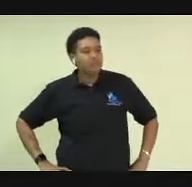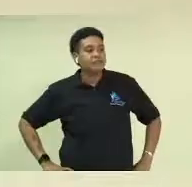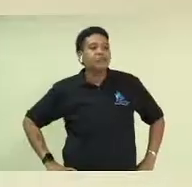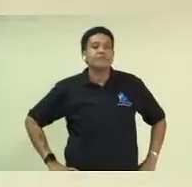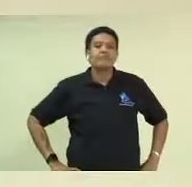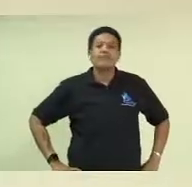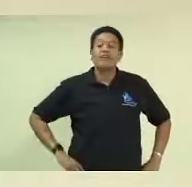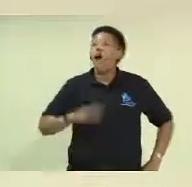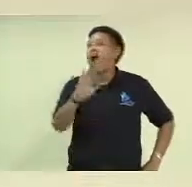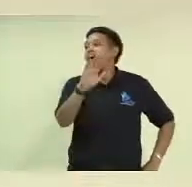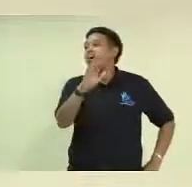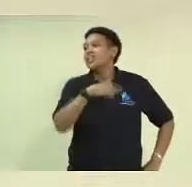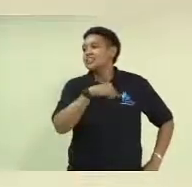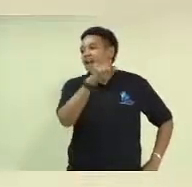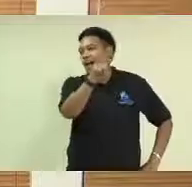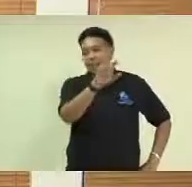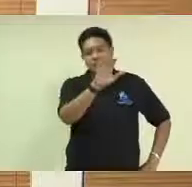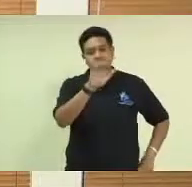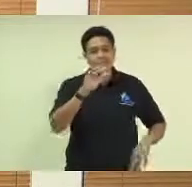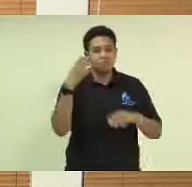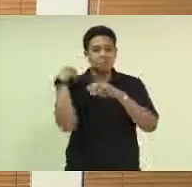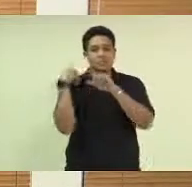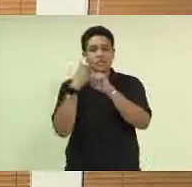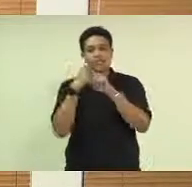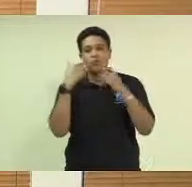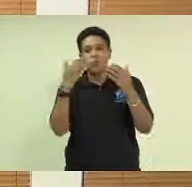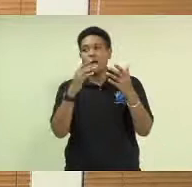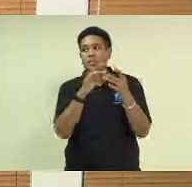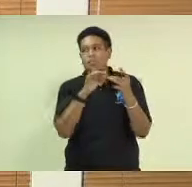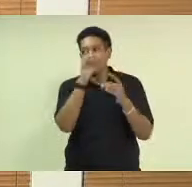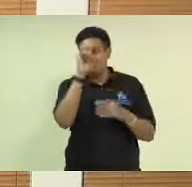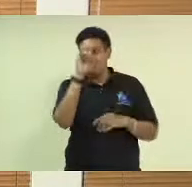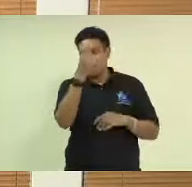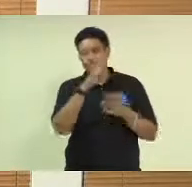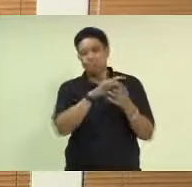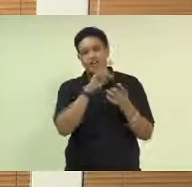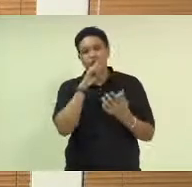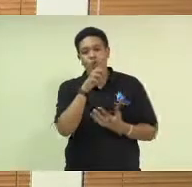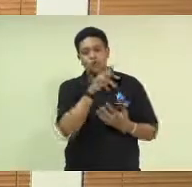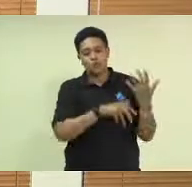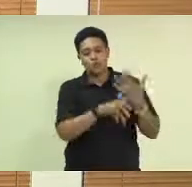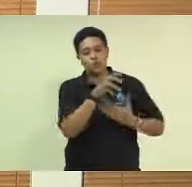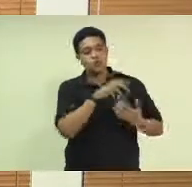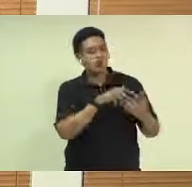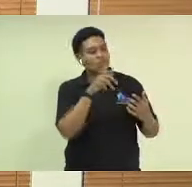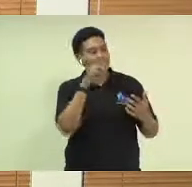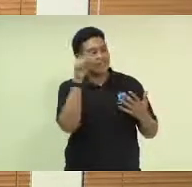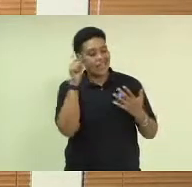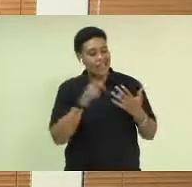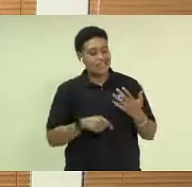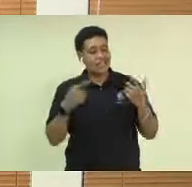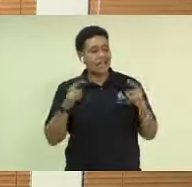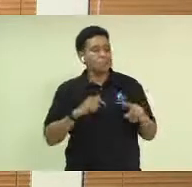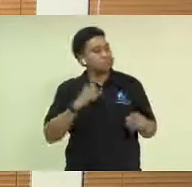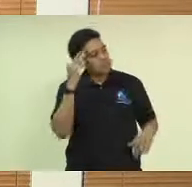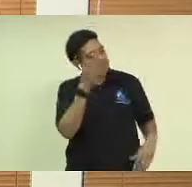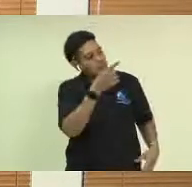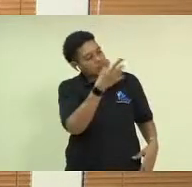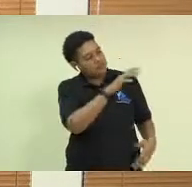All right, I'm going to ask the permanent secretary to speak firstly to the social cases, because I know he has